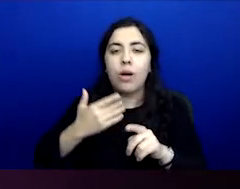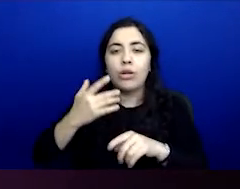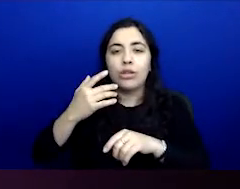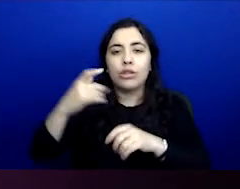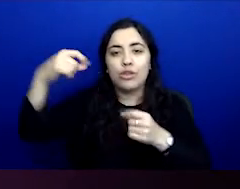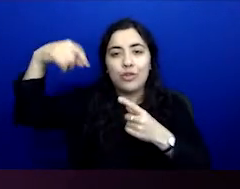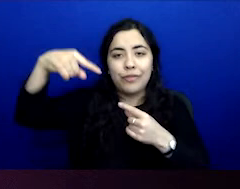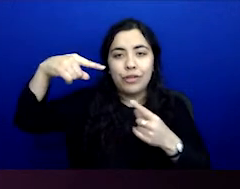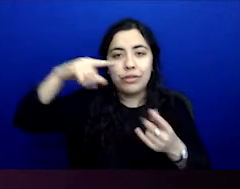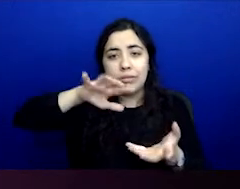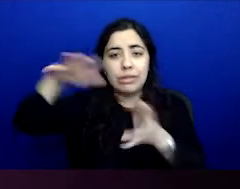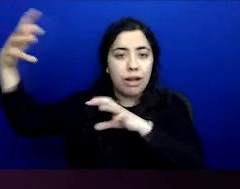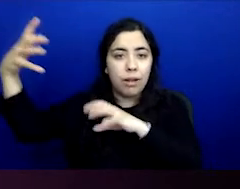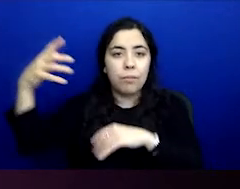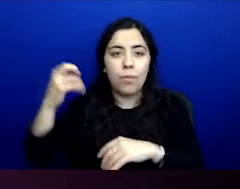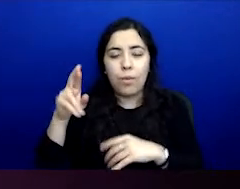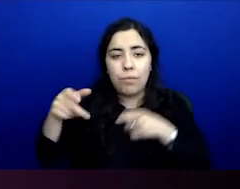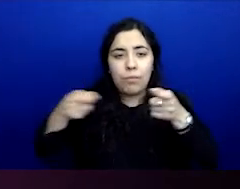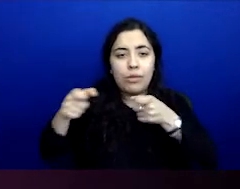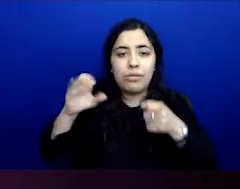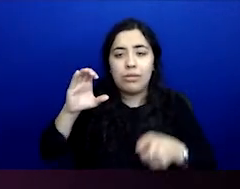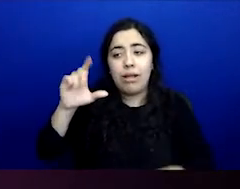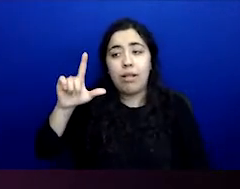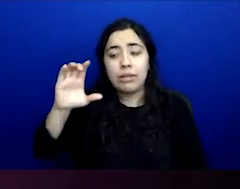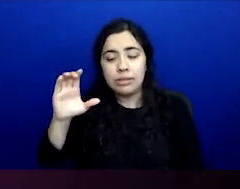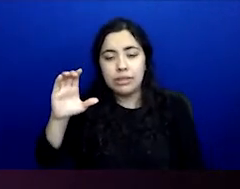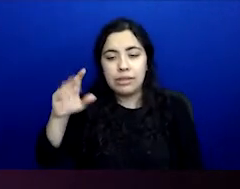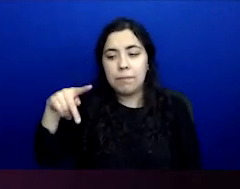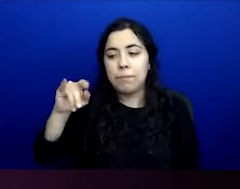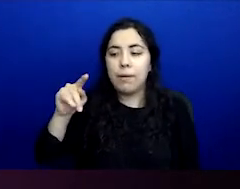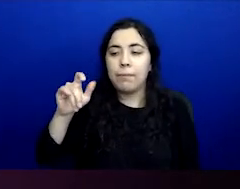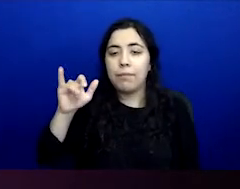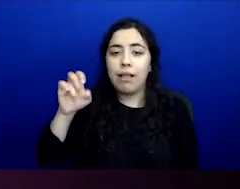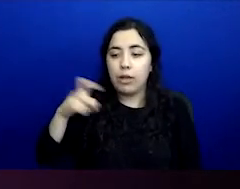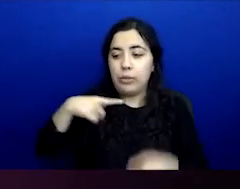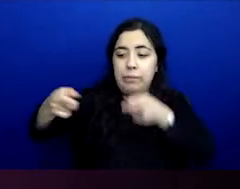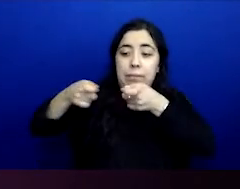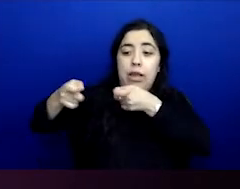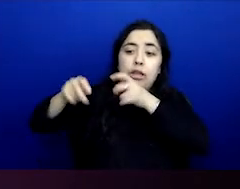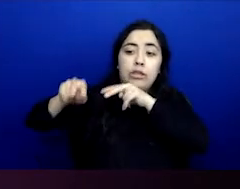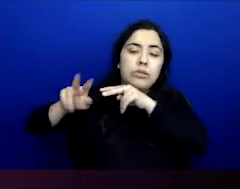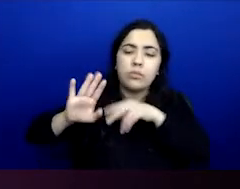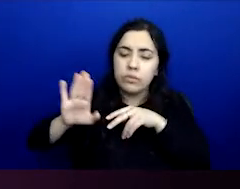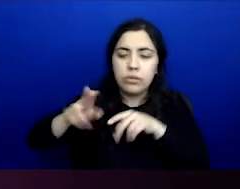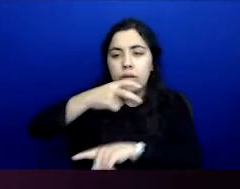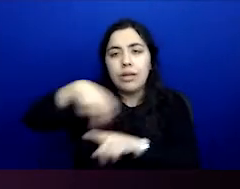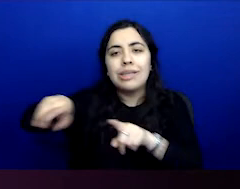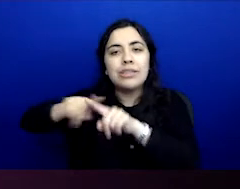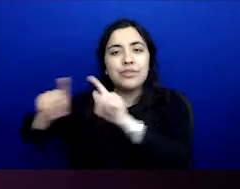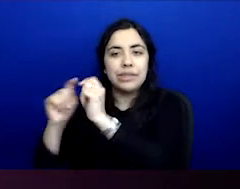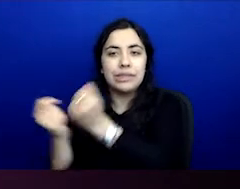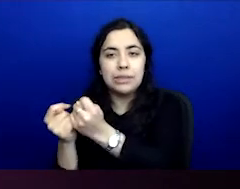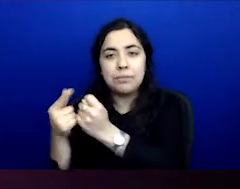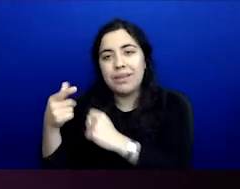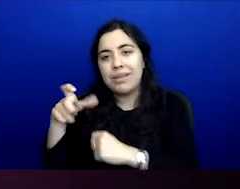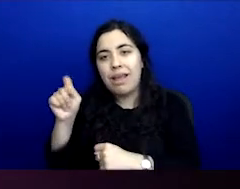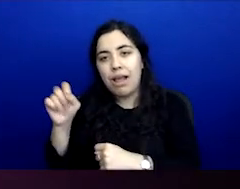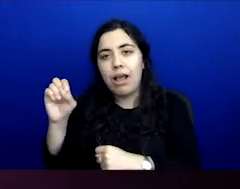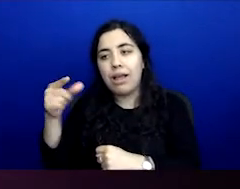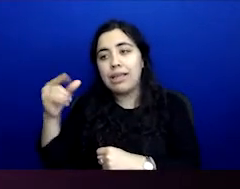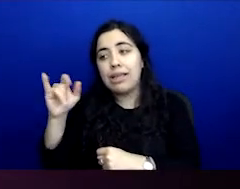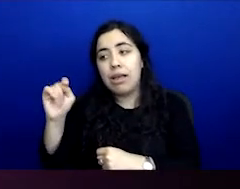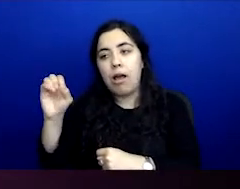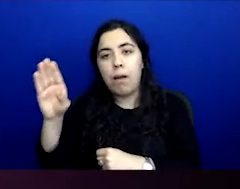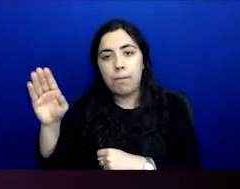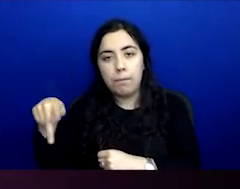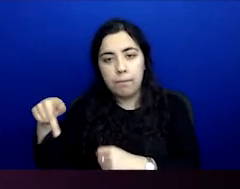CI/CD pipeline. We're essentially offloading that to our, you know, DevOps team. So we dogfood our own platform there. Secondly,